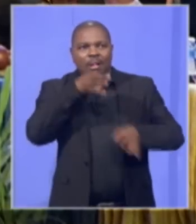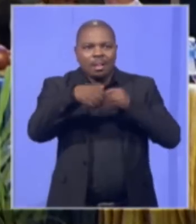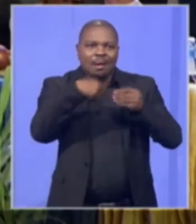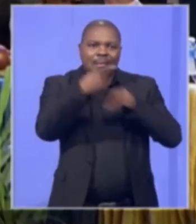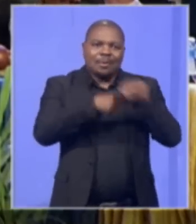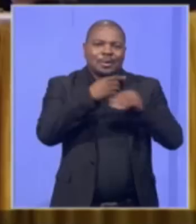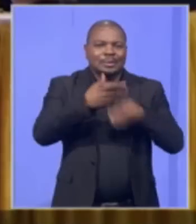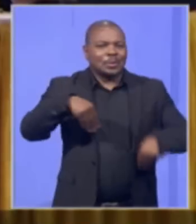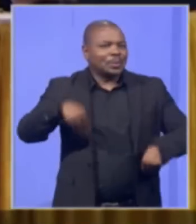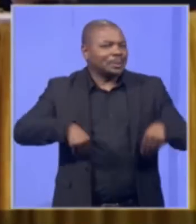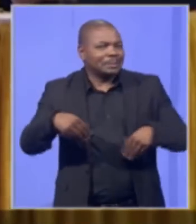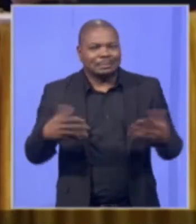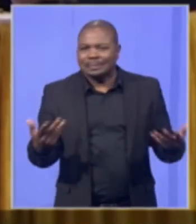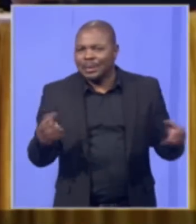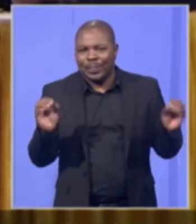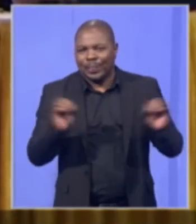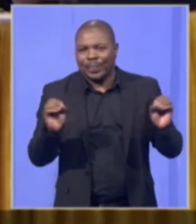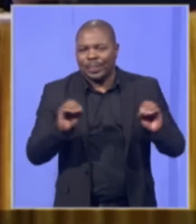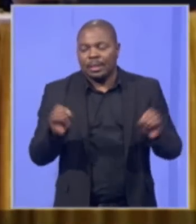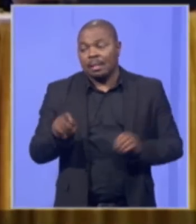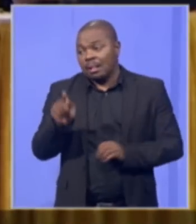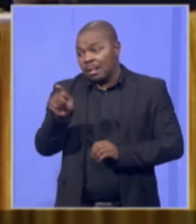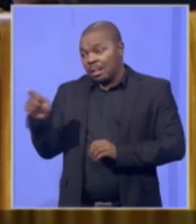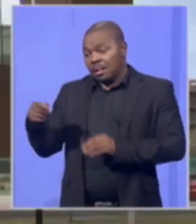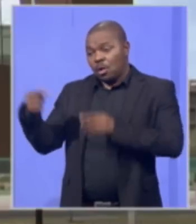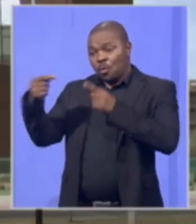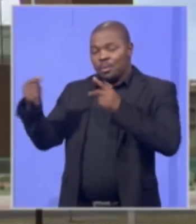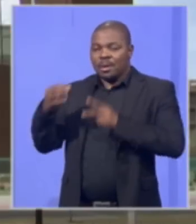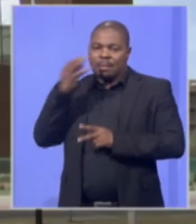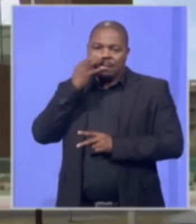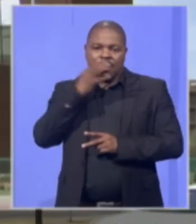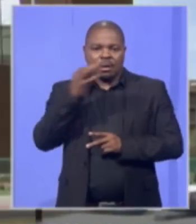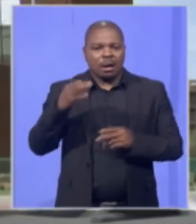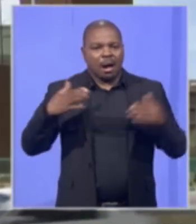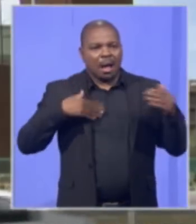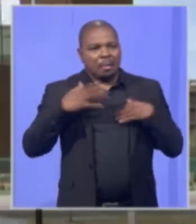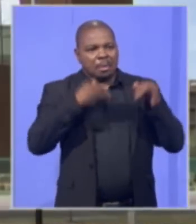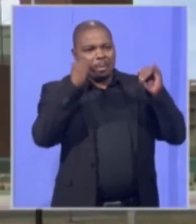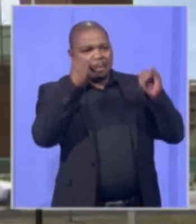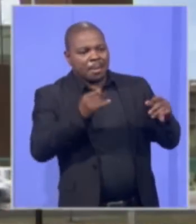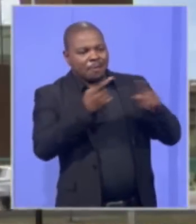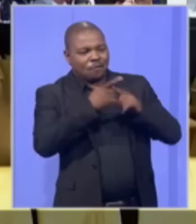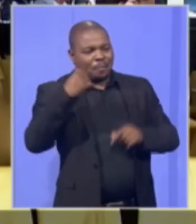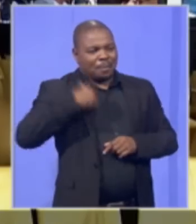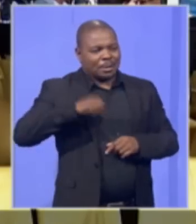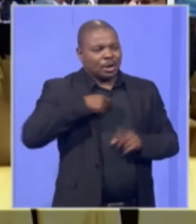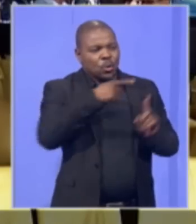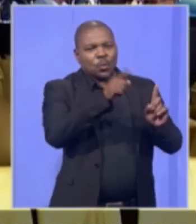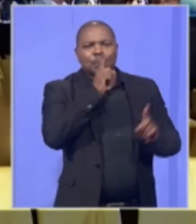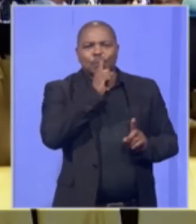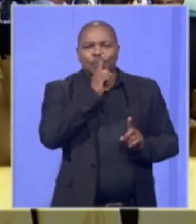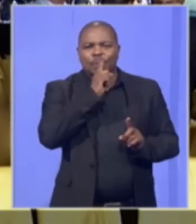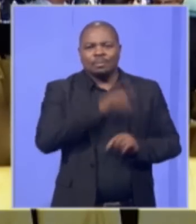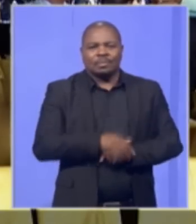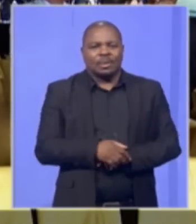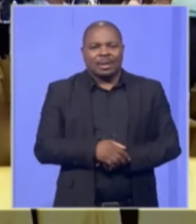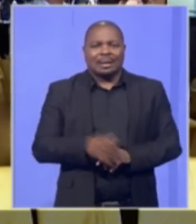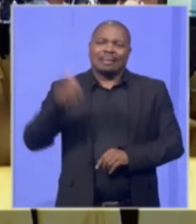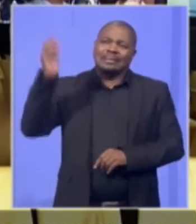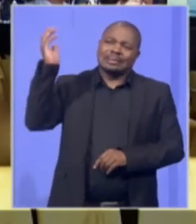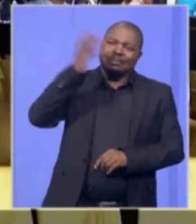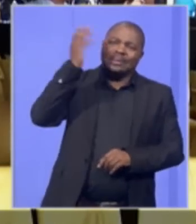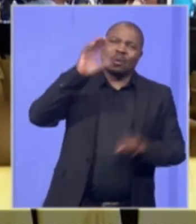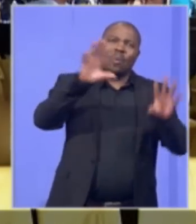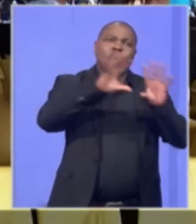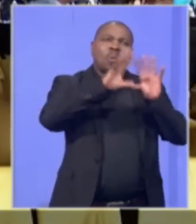ya gagwe. Makoko a re gape ga bua ka tsamaiso e sokameng kwa bomasepaleng. The whole speech, there's not even